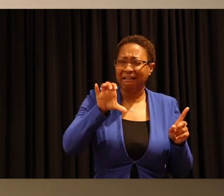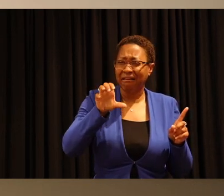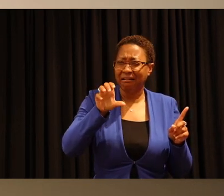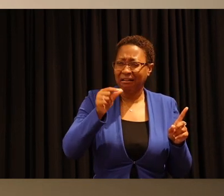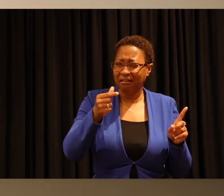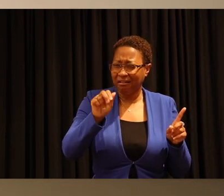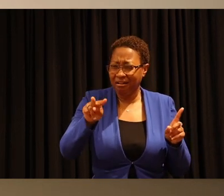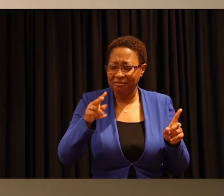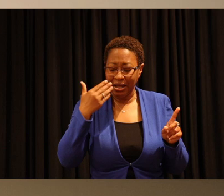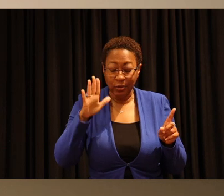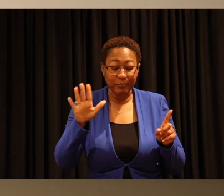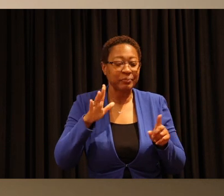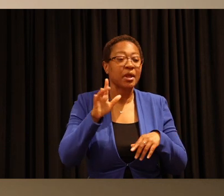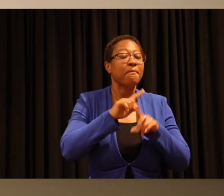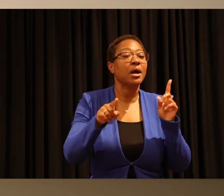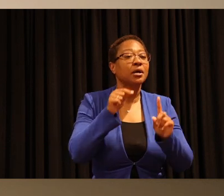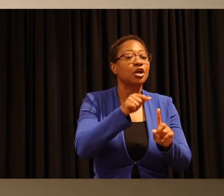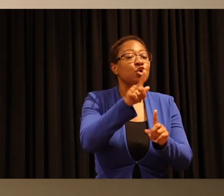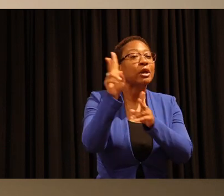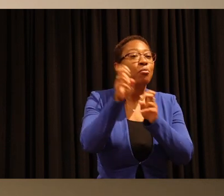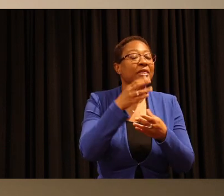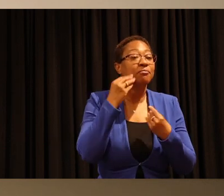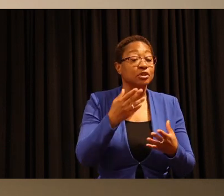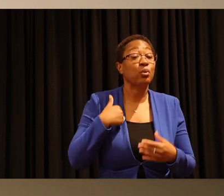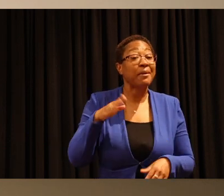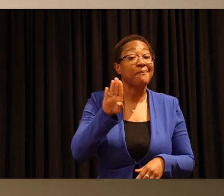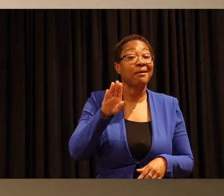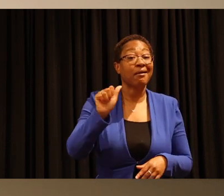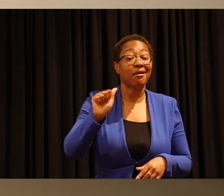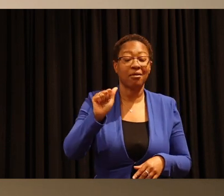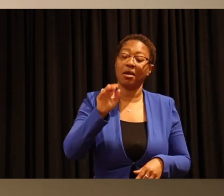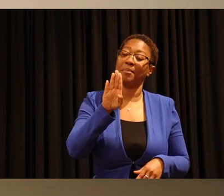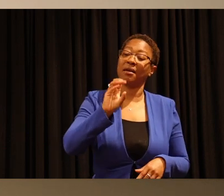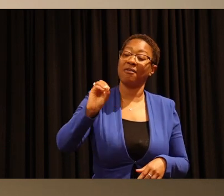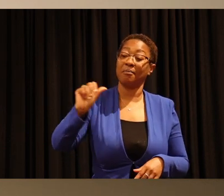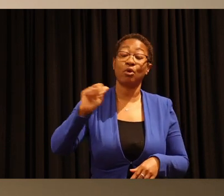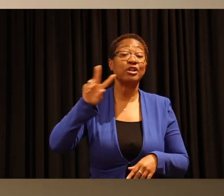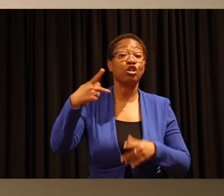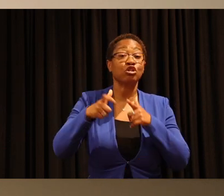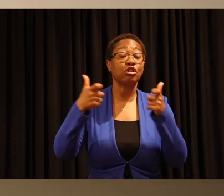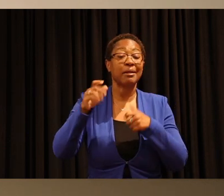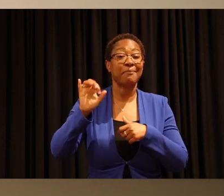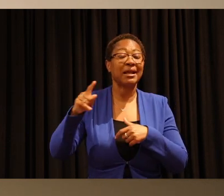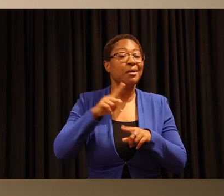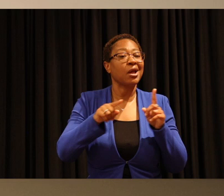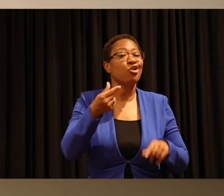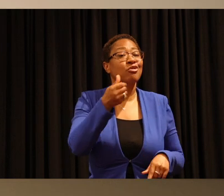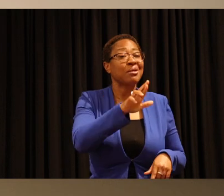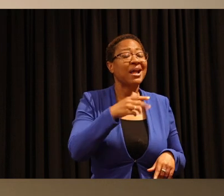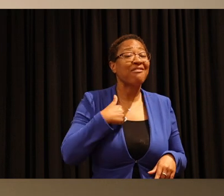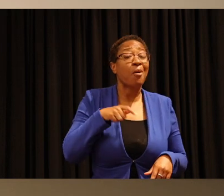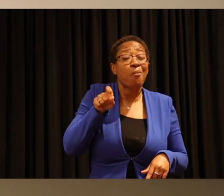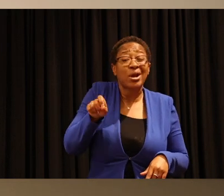MSA who has the market share there, right? Because even though we're Bank of America and we're the second largest bank in the country, in Grand Rapids, I have like